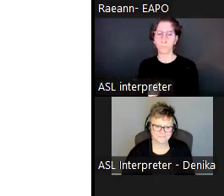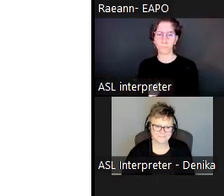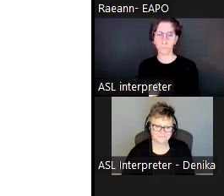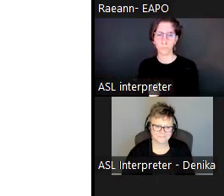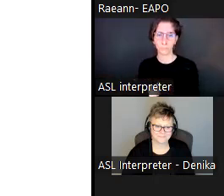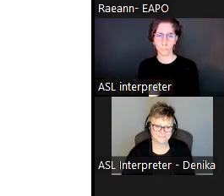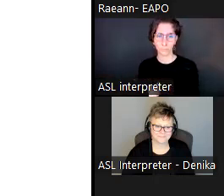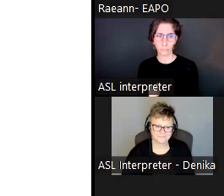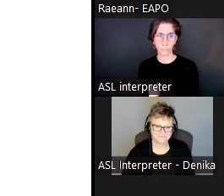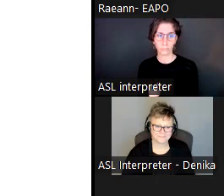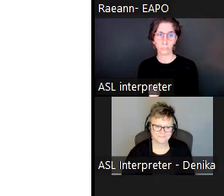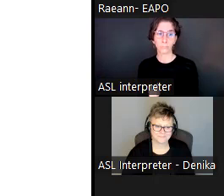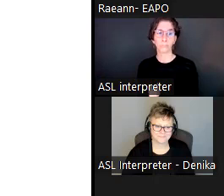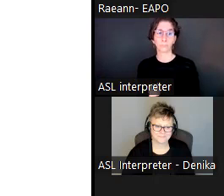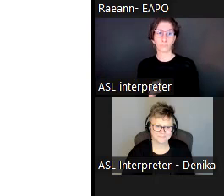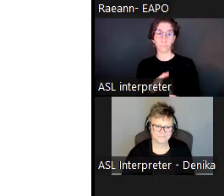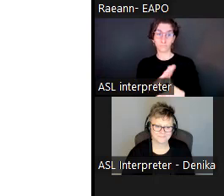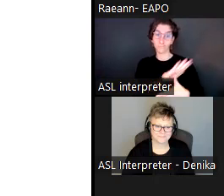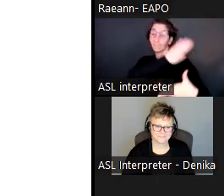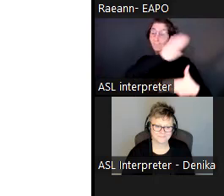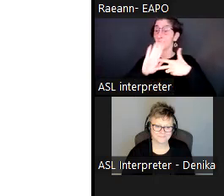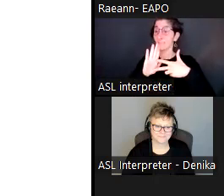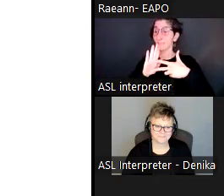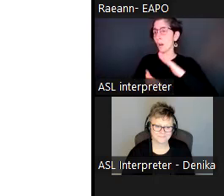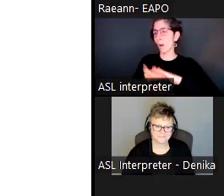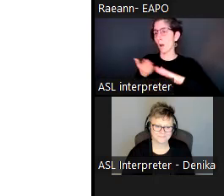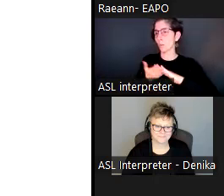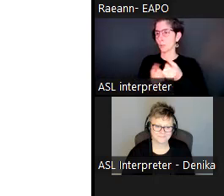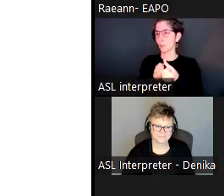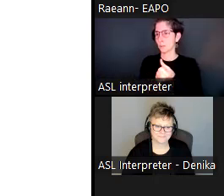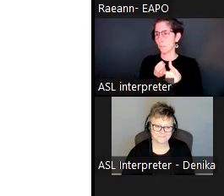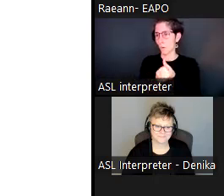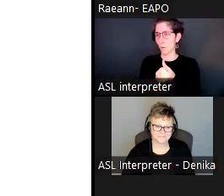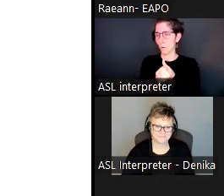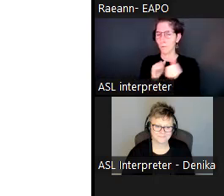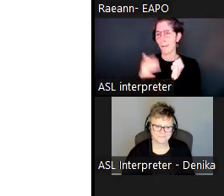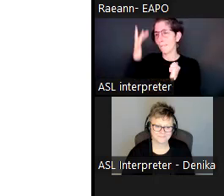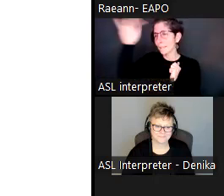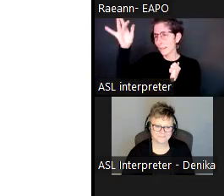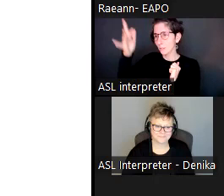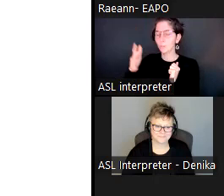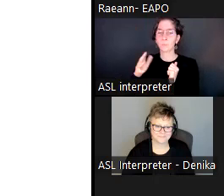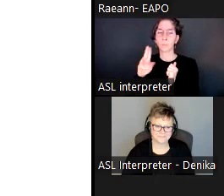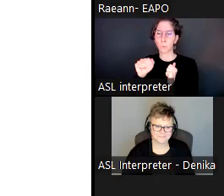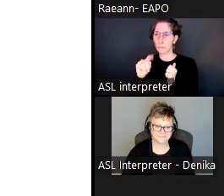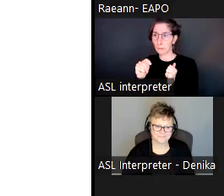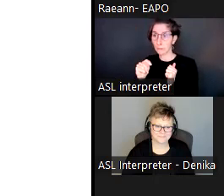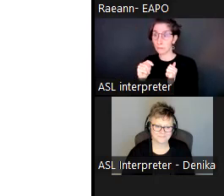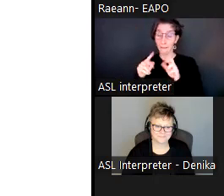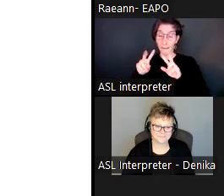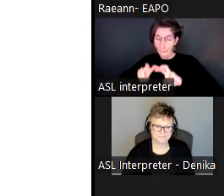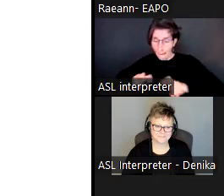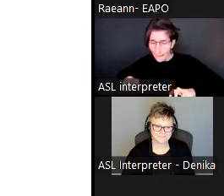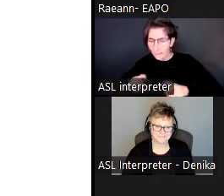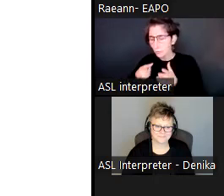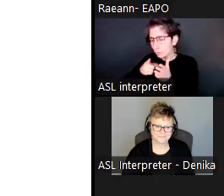So we have the Operational Support Unit. So this is the intelligence unit. They're made up of analysts and intel